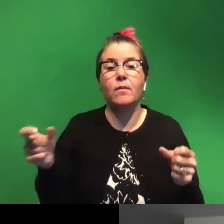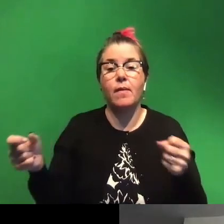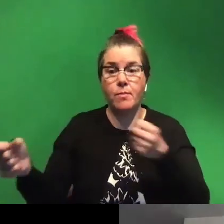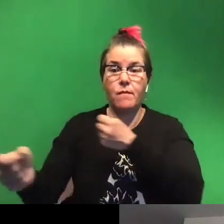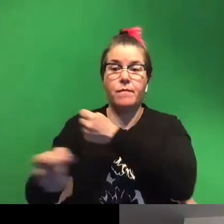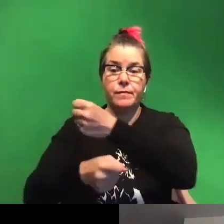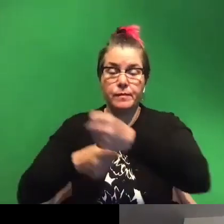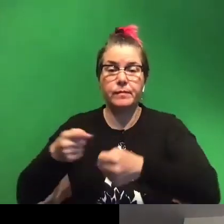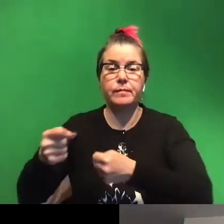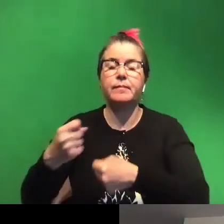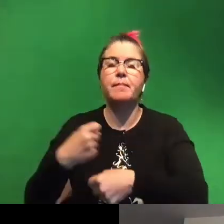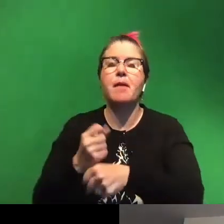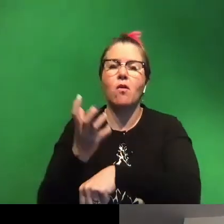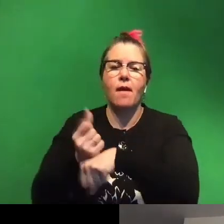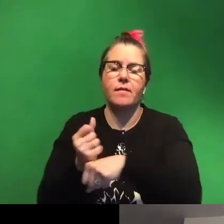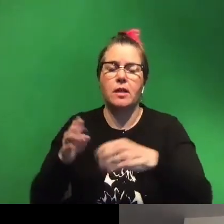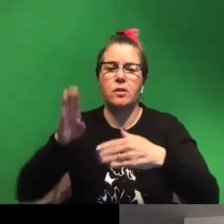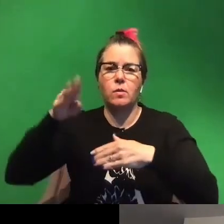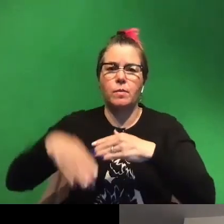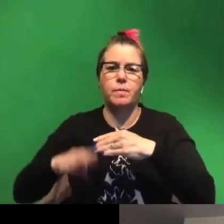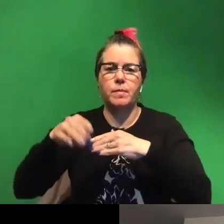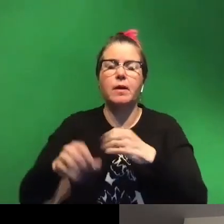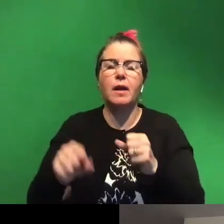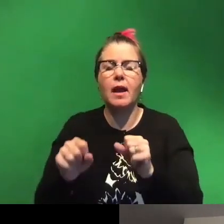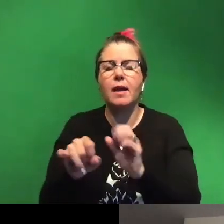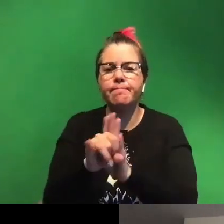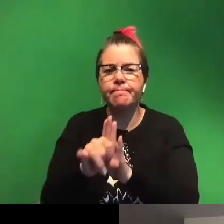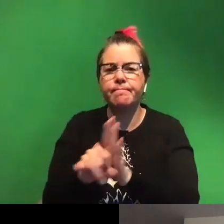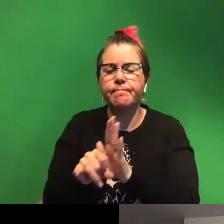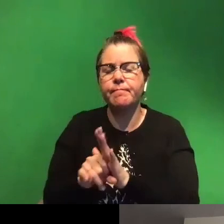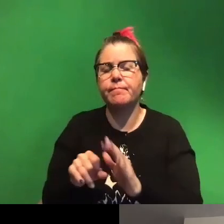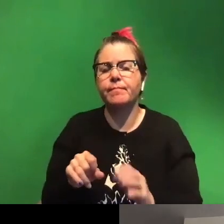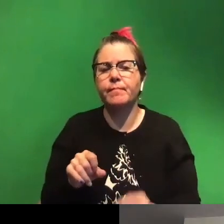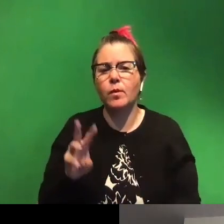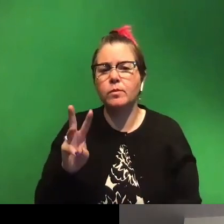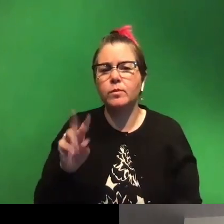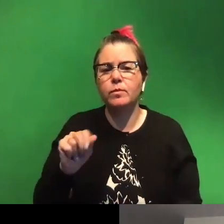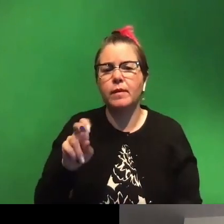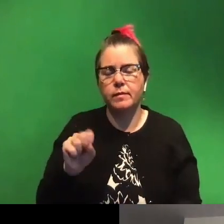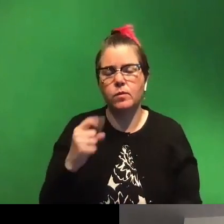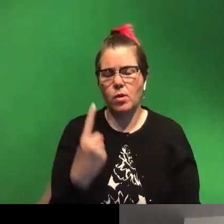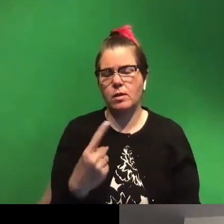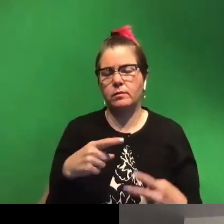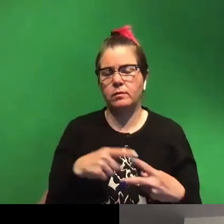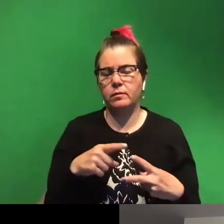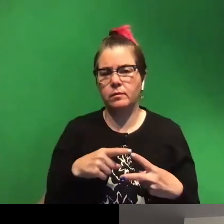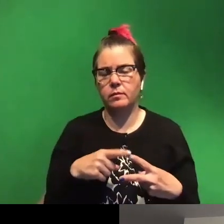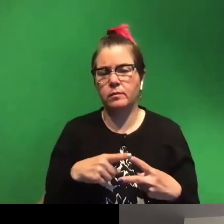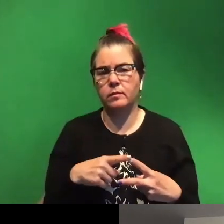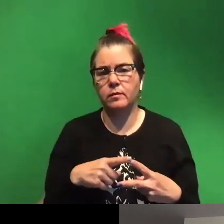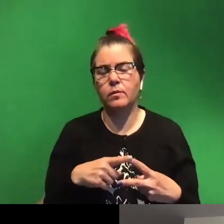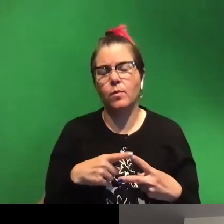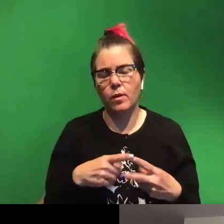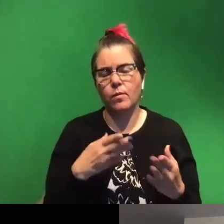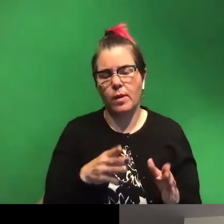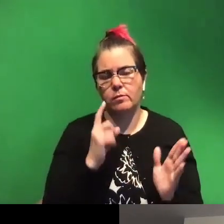they produce gravitational waves, and we can detect those gravitational waves. Gotcha. That's one way to